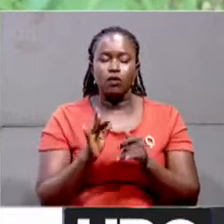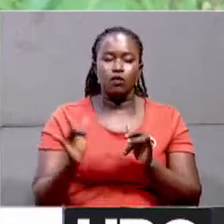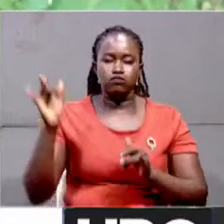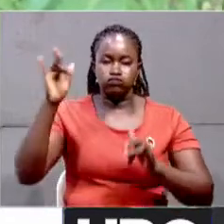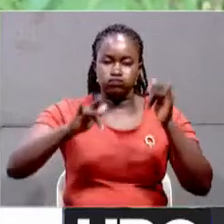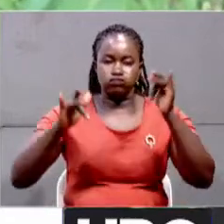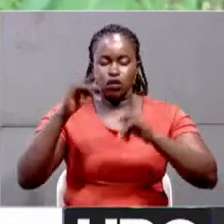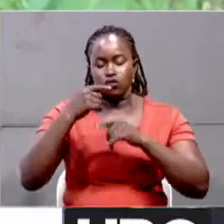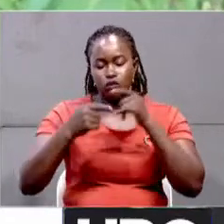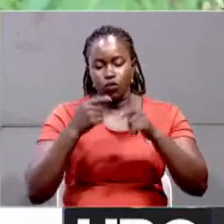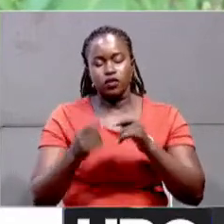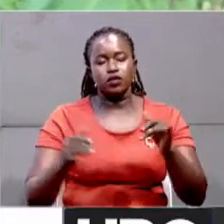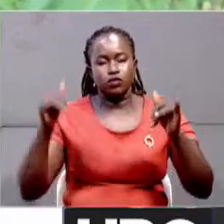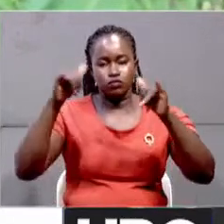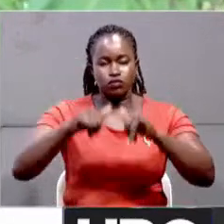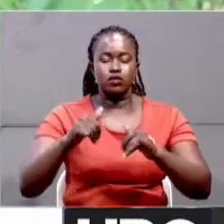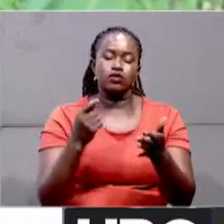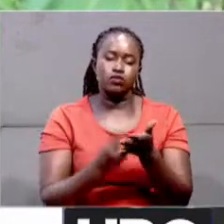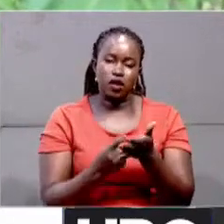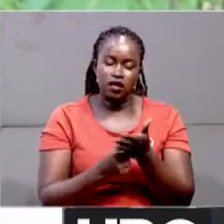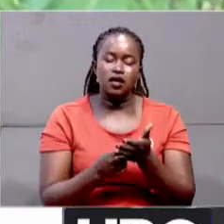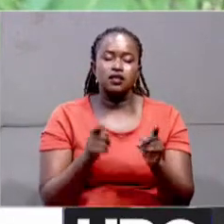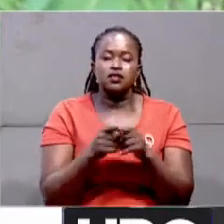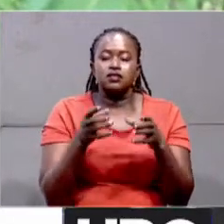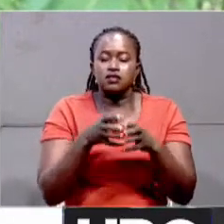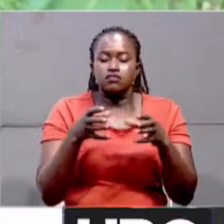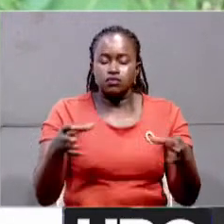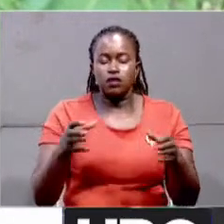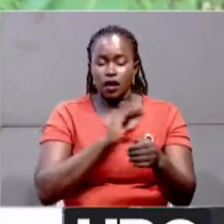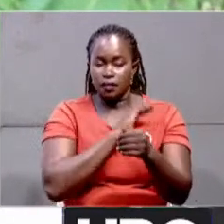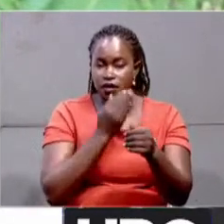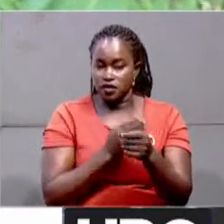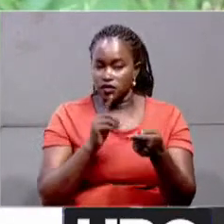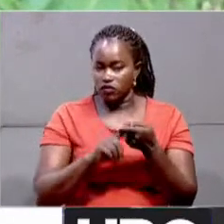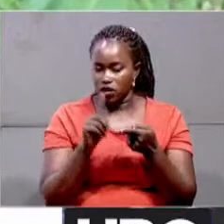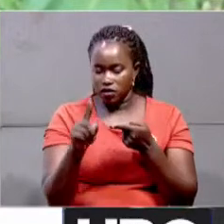Uganda and expand the capacity of the Entebbe